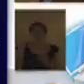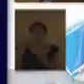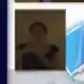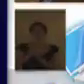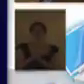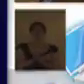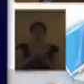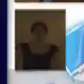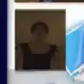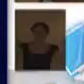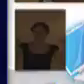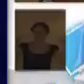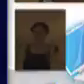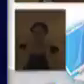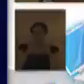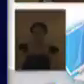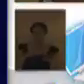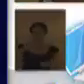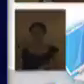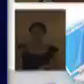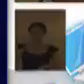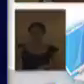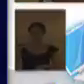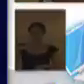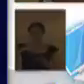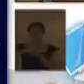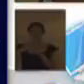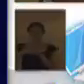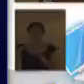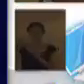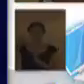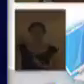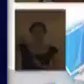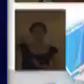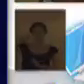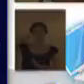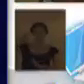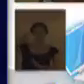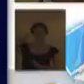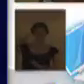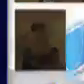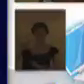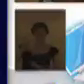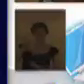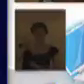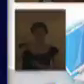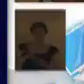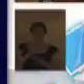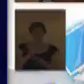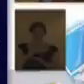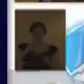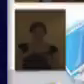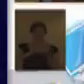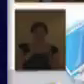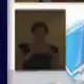training, but this kind of system are synchronous systems, unlike the previous ones where the